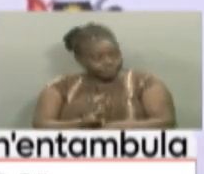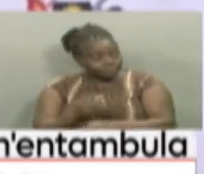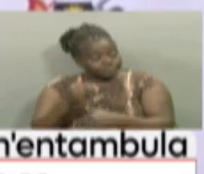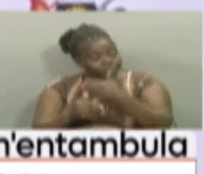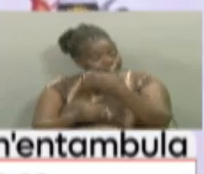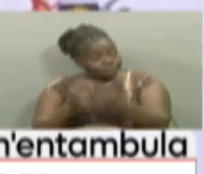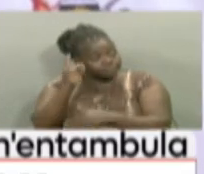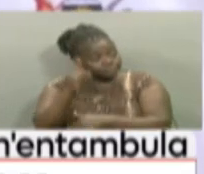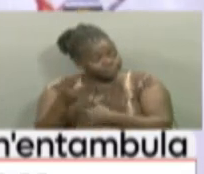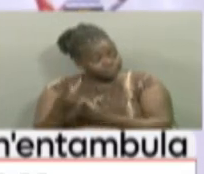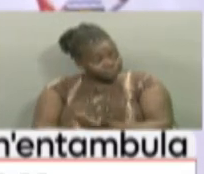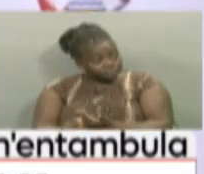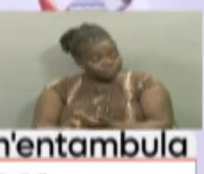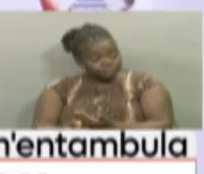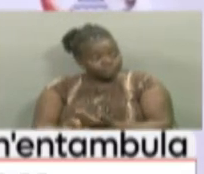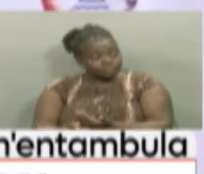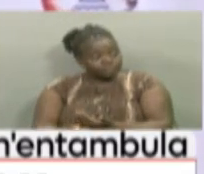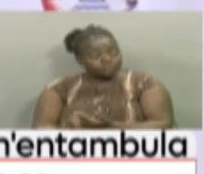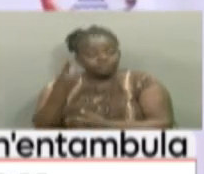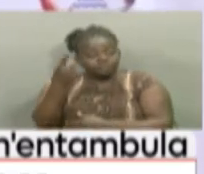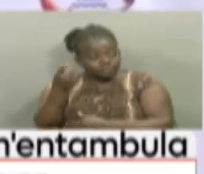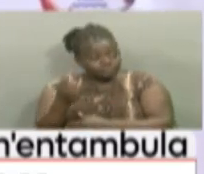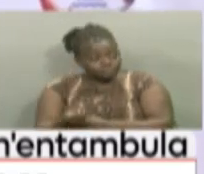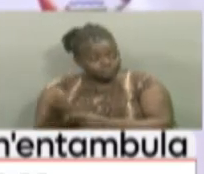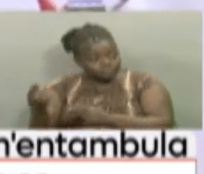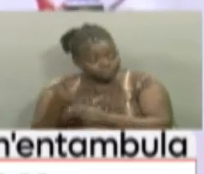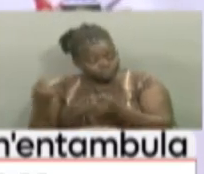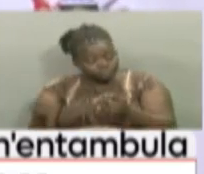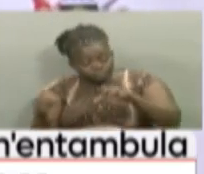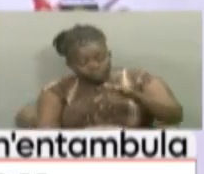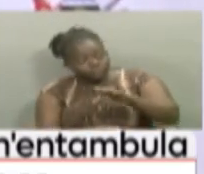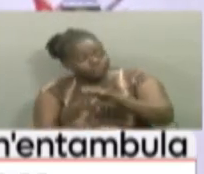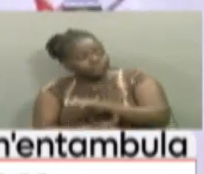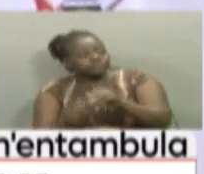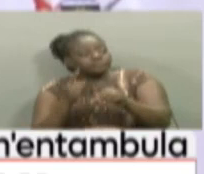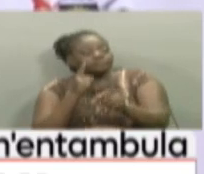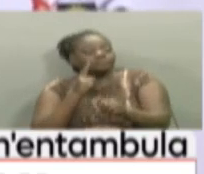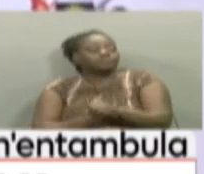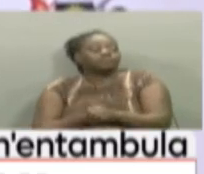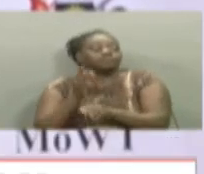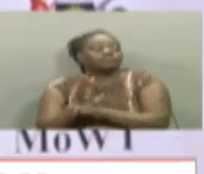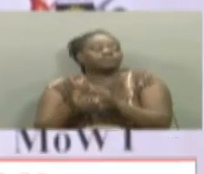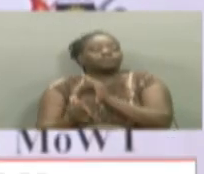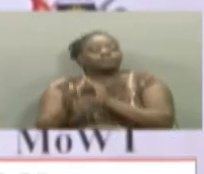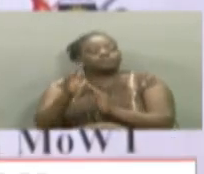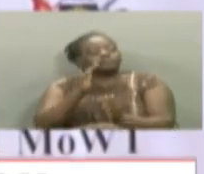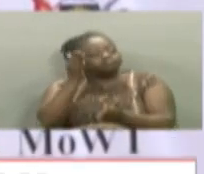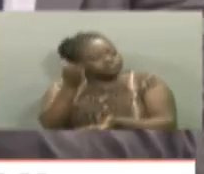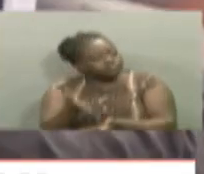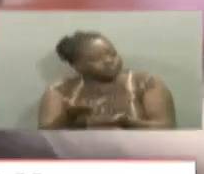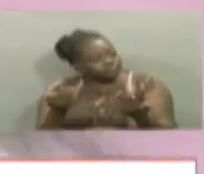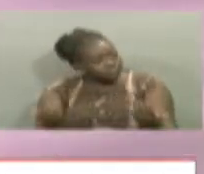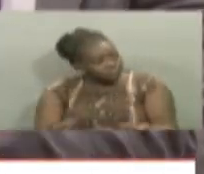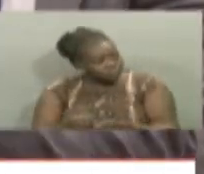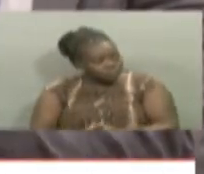kyagenda okutuuka problem okubeera ku fuloor 16 okuva eno wansi bwe baali bazimba baalina baprofessionals abaali bakitunuulira.